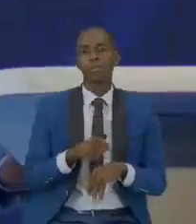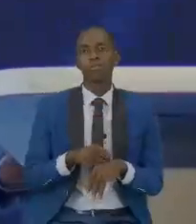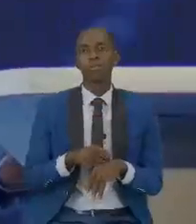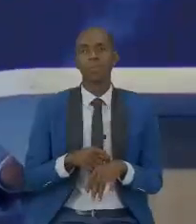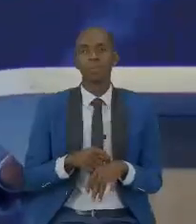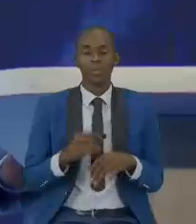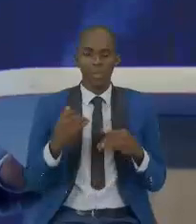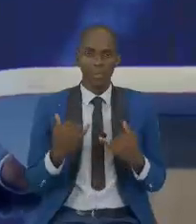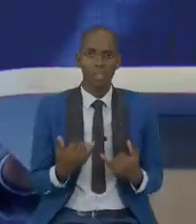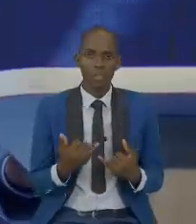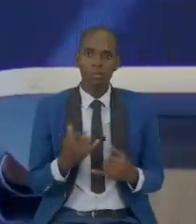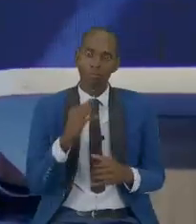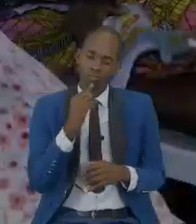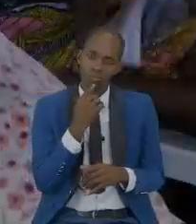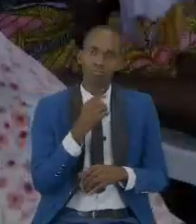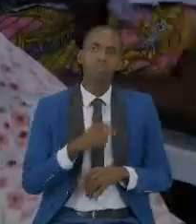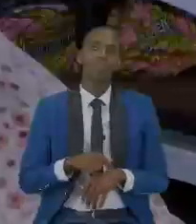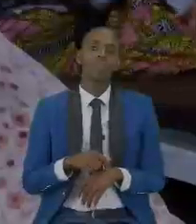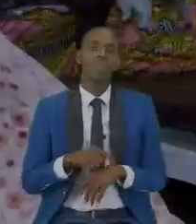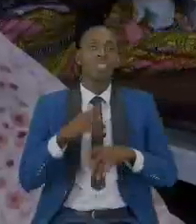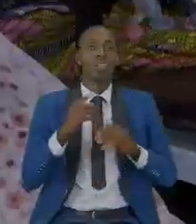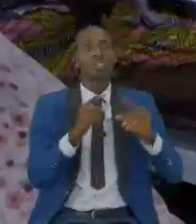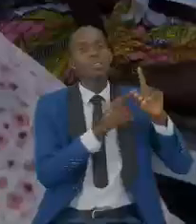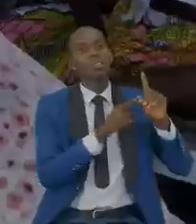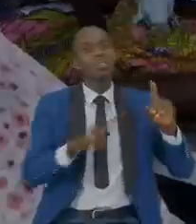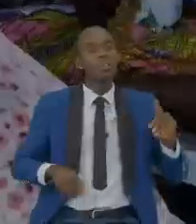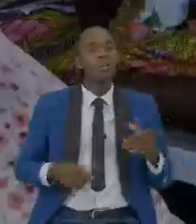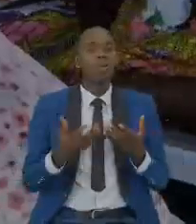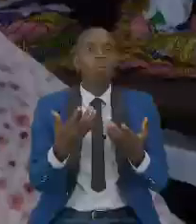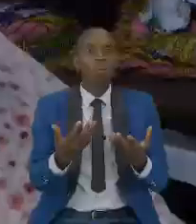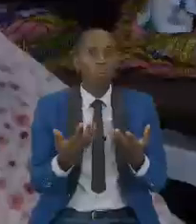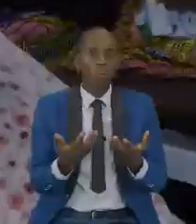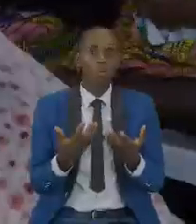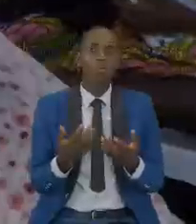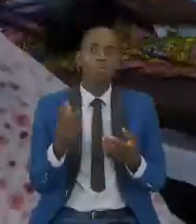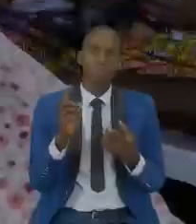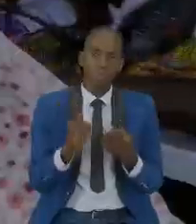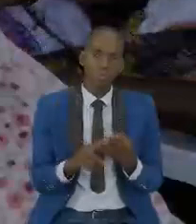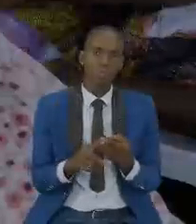bowed and eyes closed. The Lord, once again, in